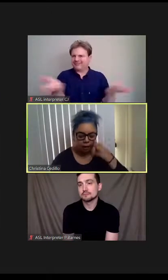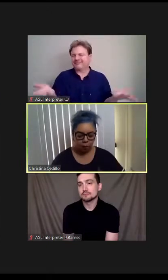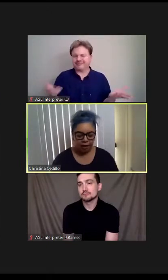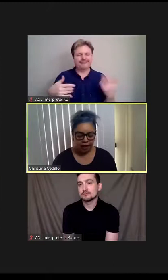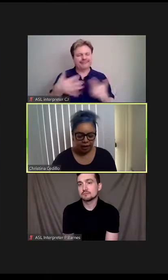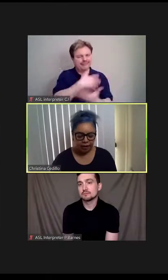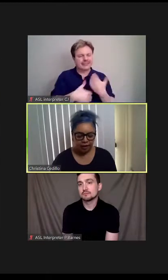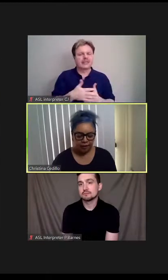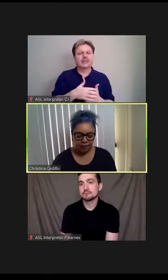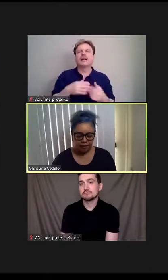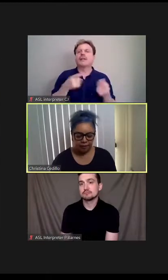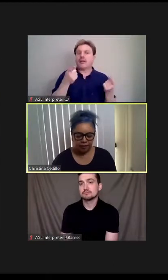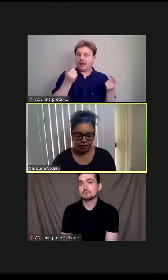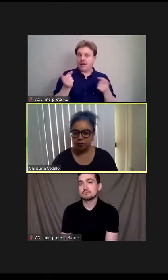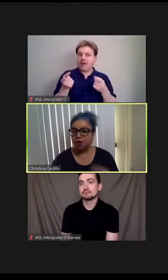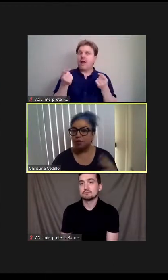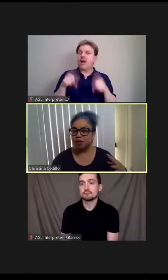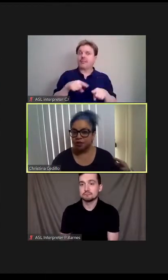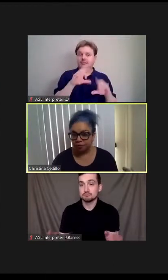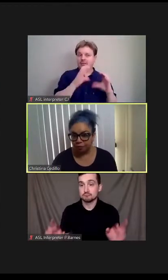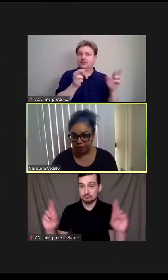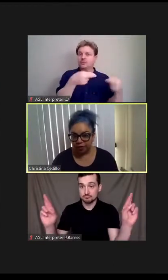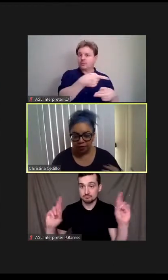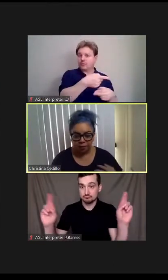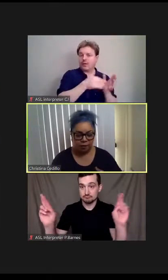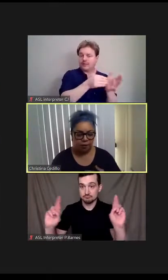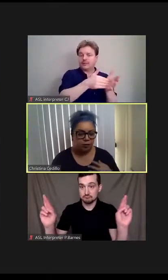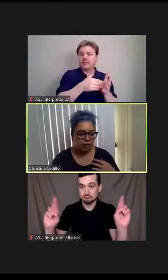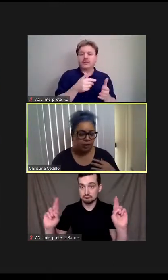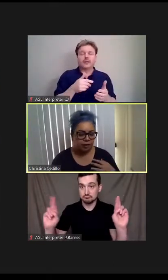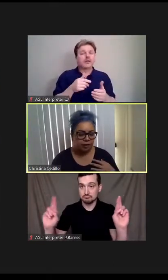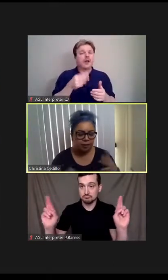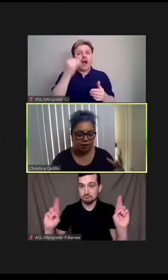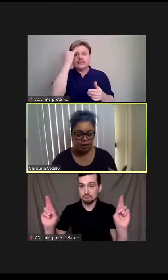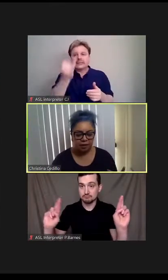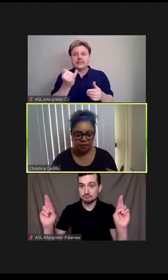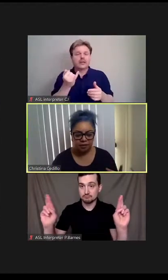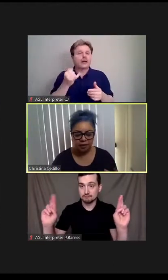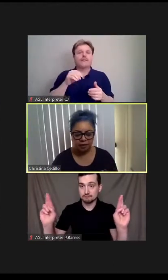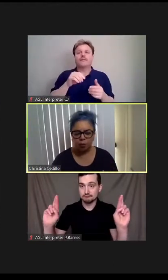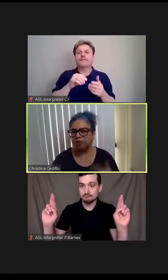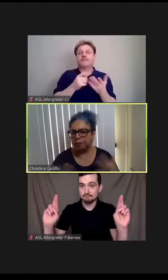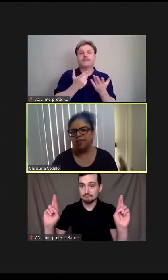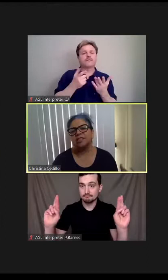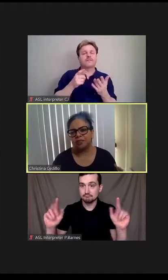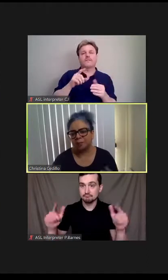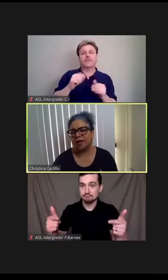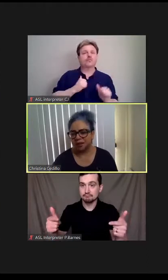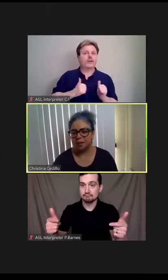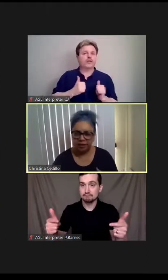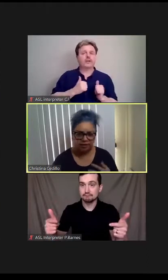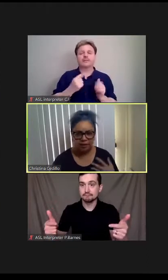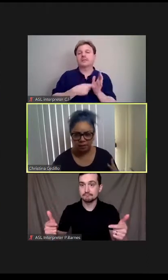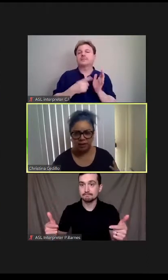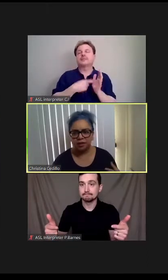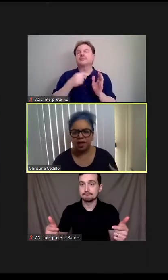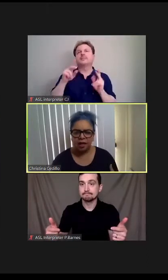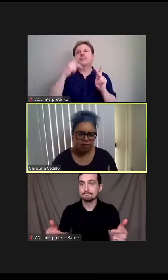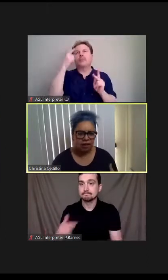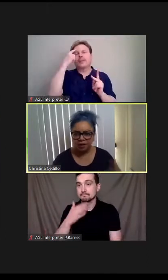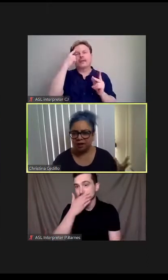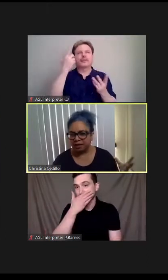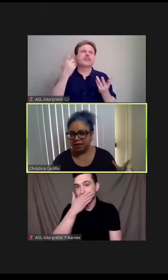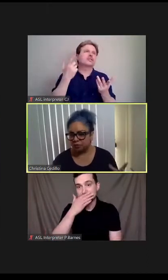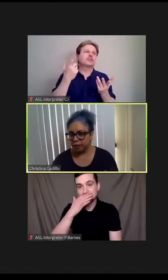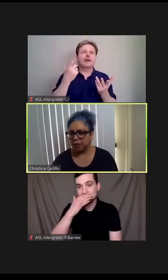sometimes, when you know, notions of rigor, people sometimes think, well, just because there's a pandemic doesn't mean